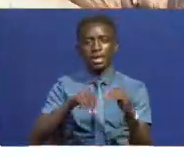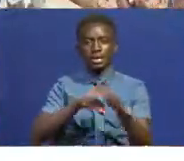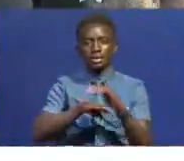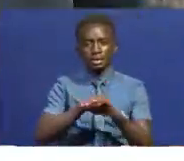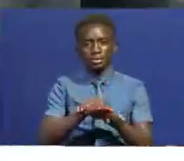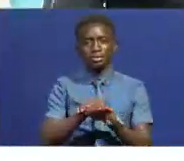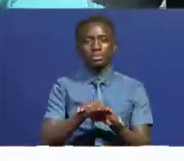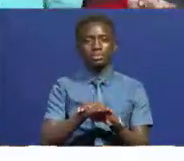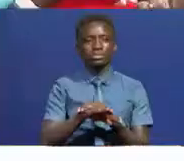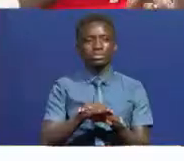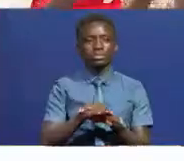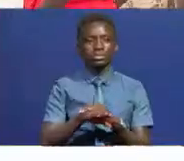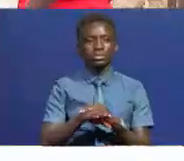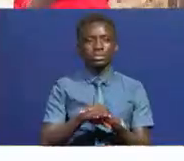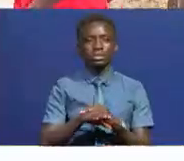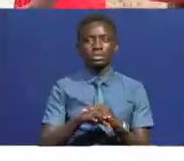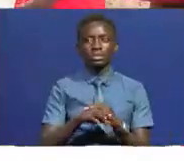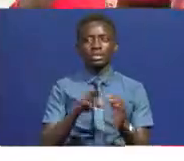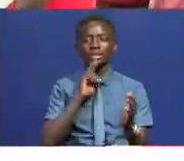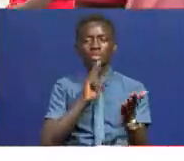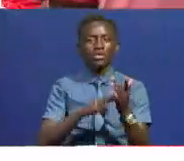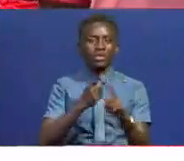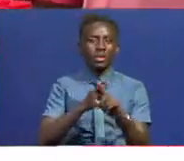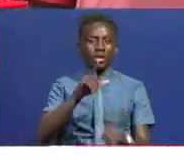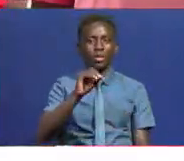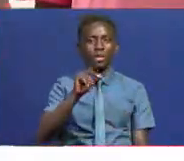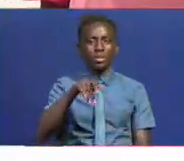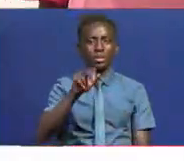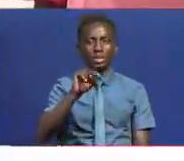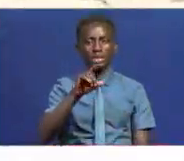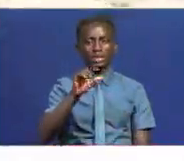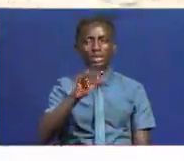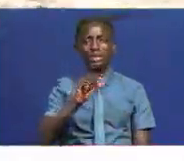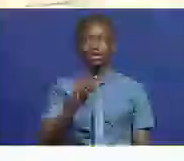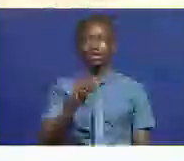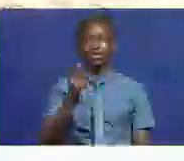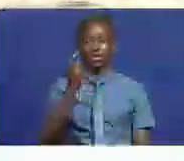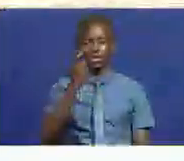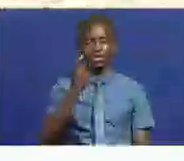Nancy Okware reporting from Lopideng, Turkana County.